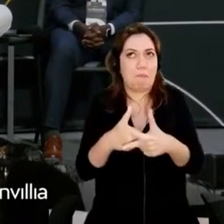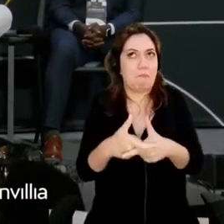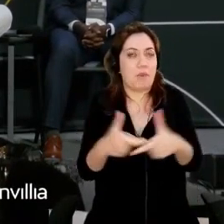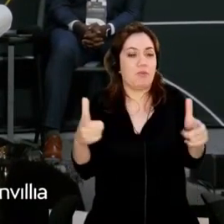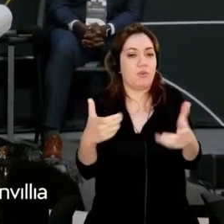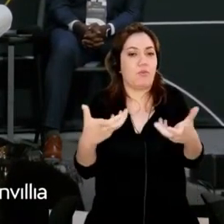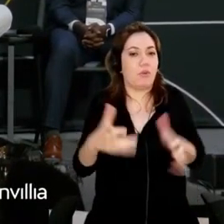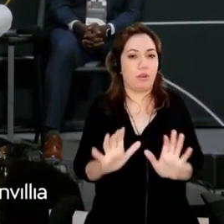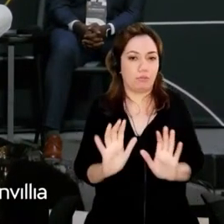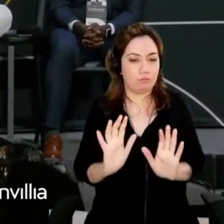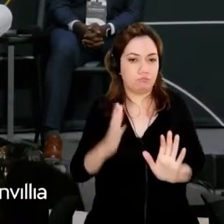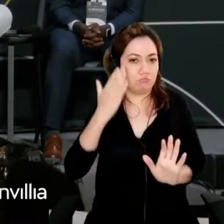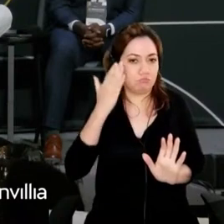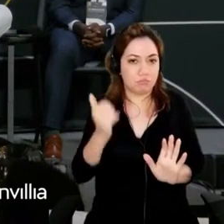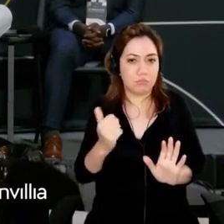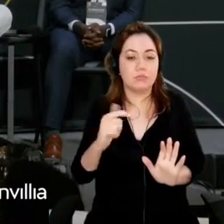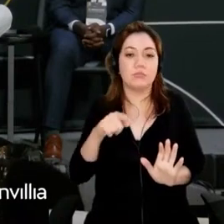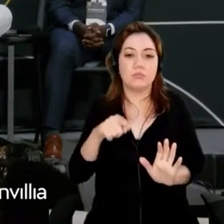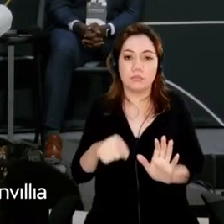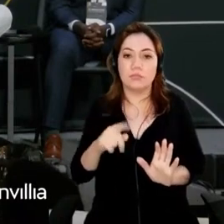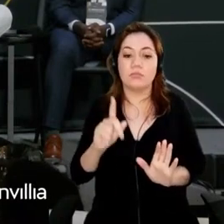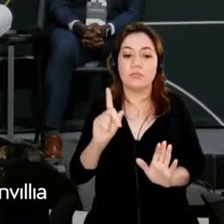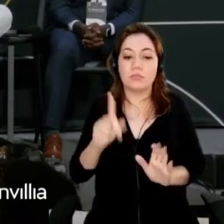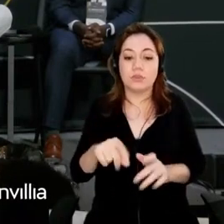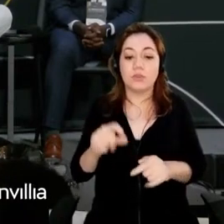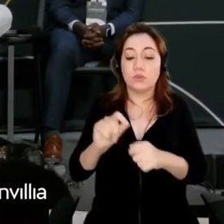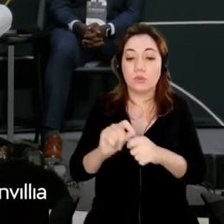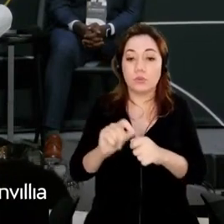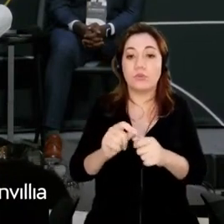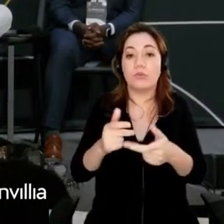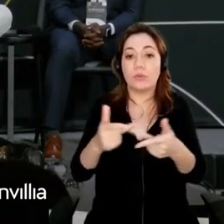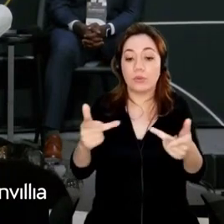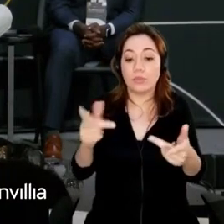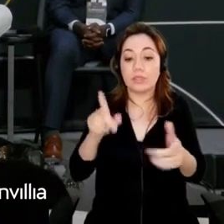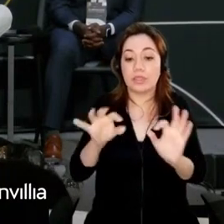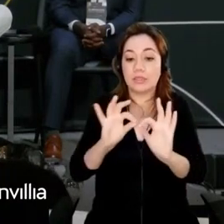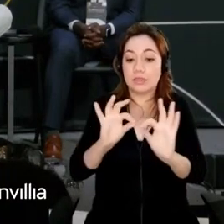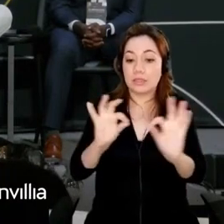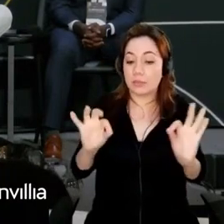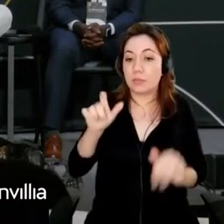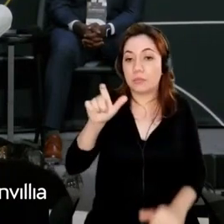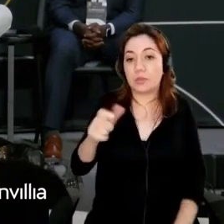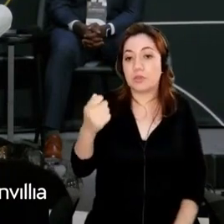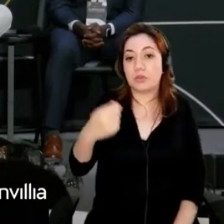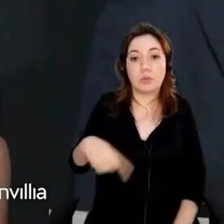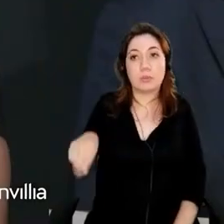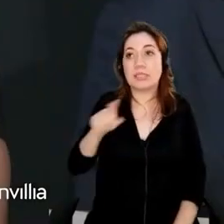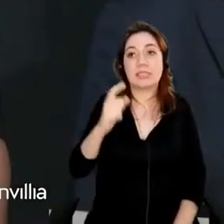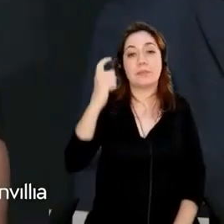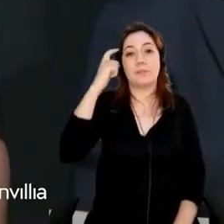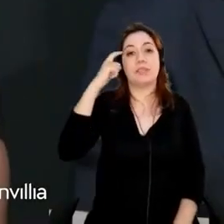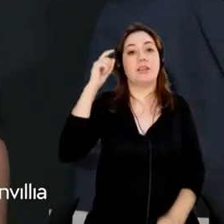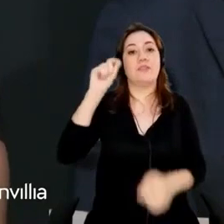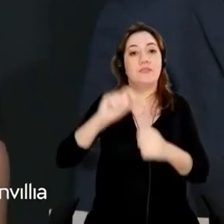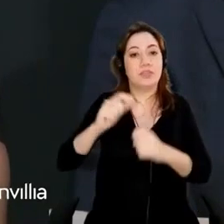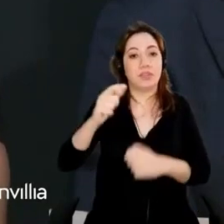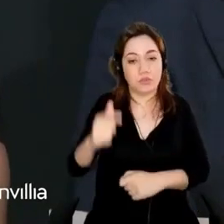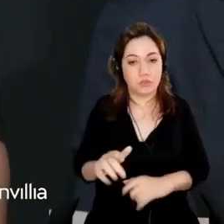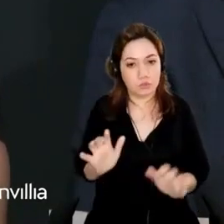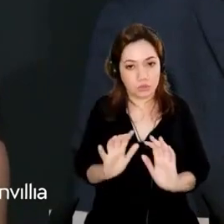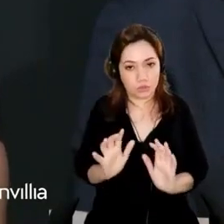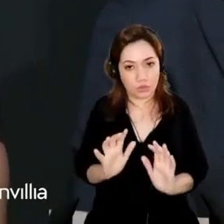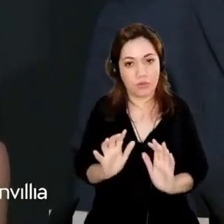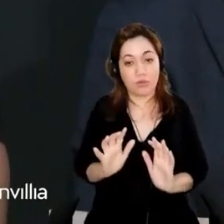Do something that is as simple as the person doesn't have to think to redo again. Once he or she learns